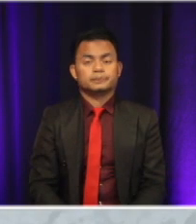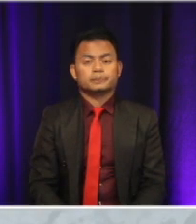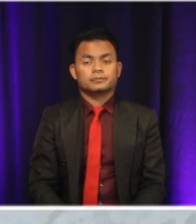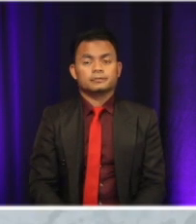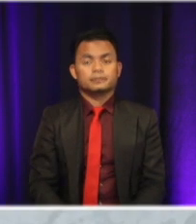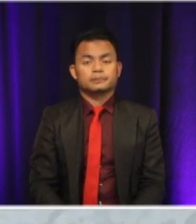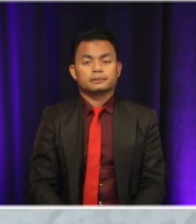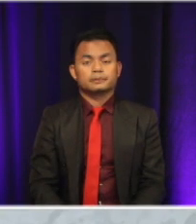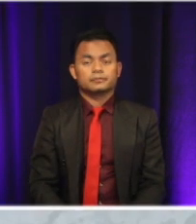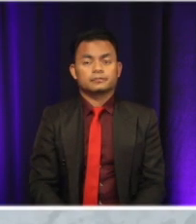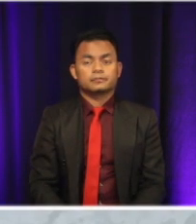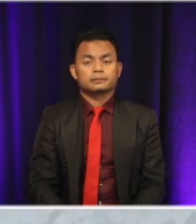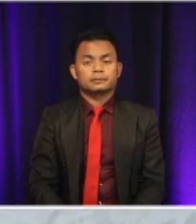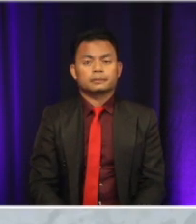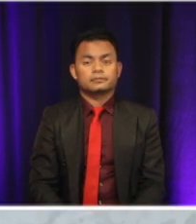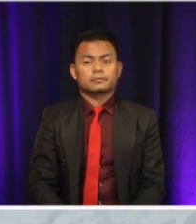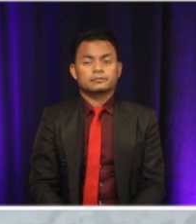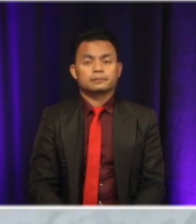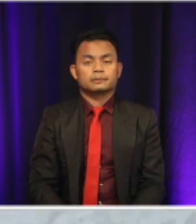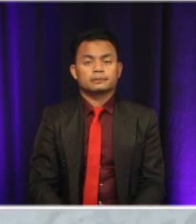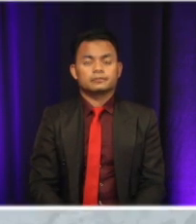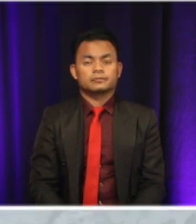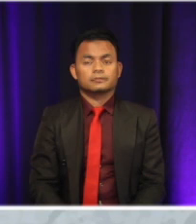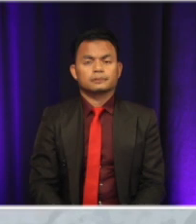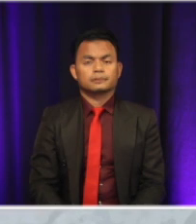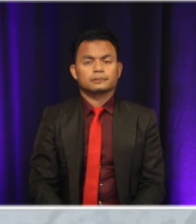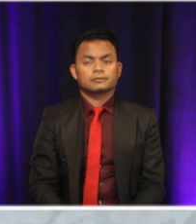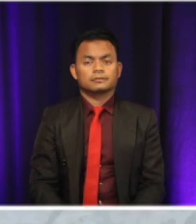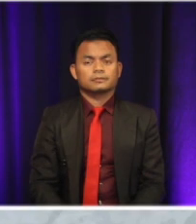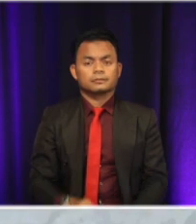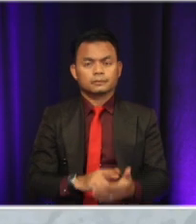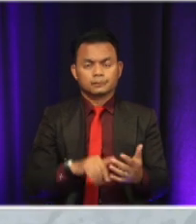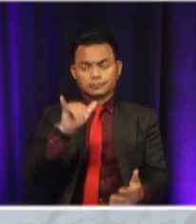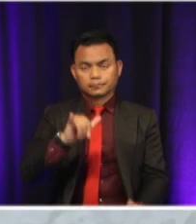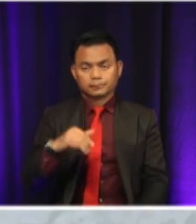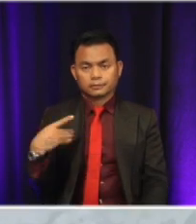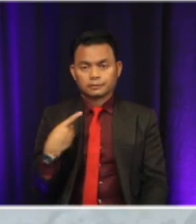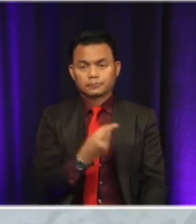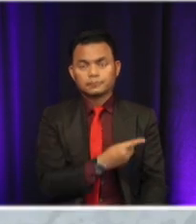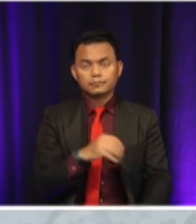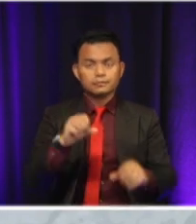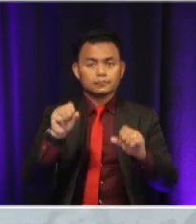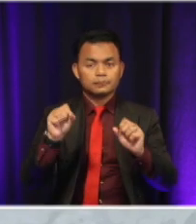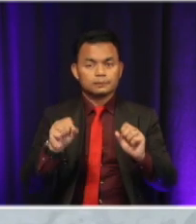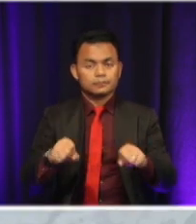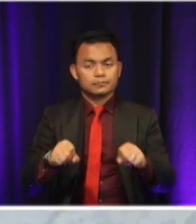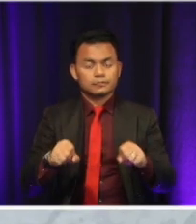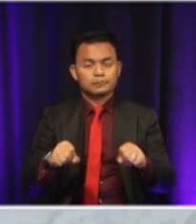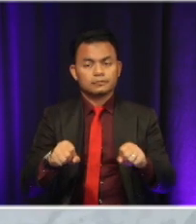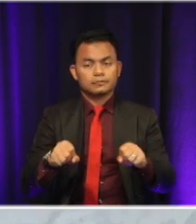of the play, where you already can see quite clearly our protagonist, Charlie Gordon,